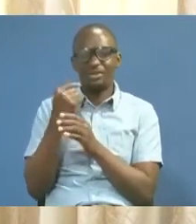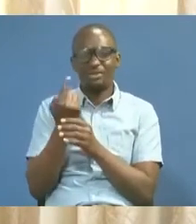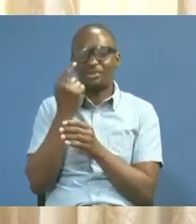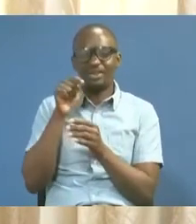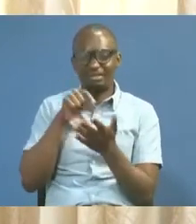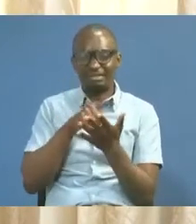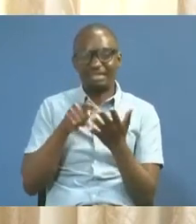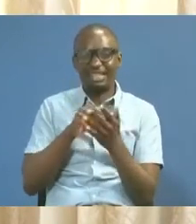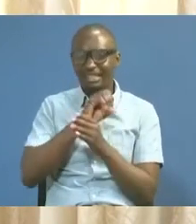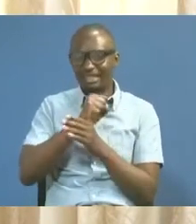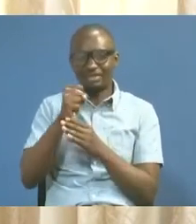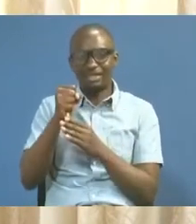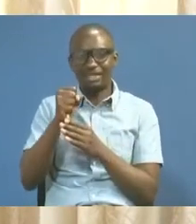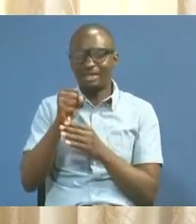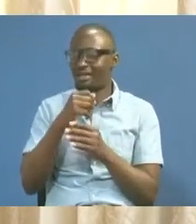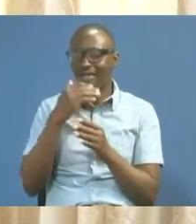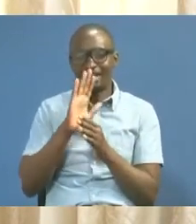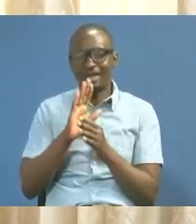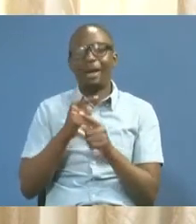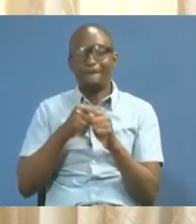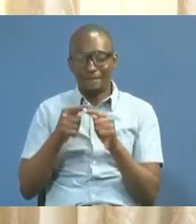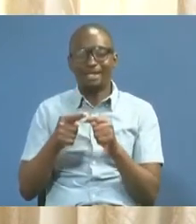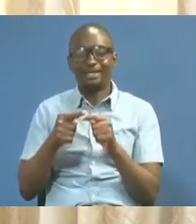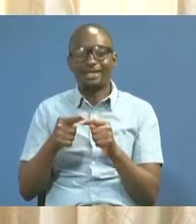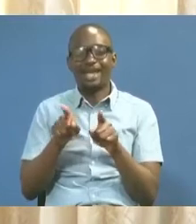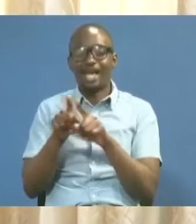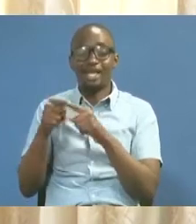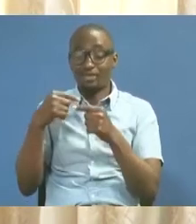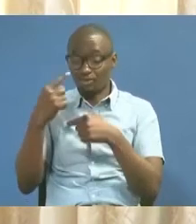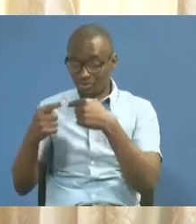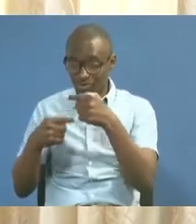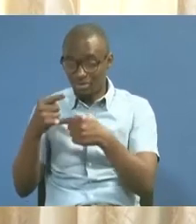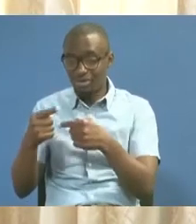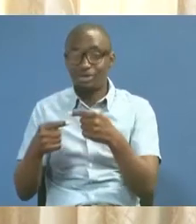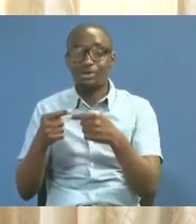as you continue your life as a student in Kenyatta University.